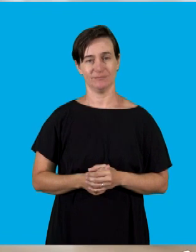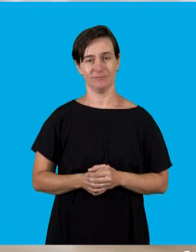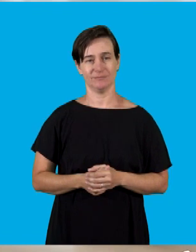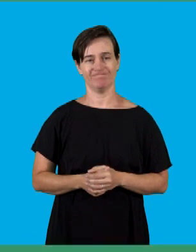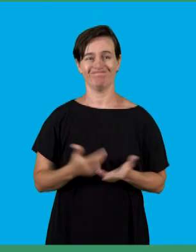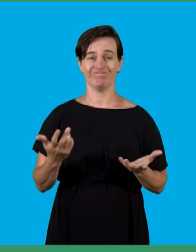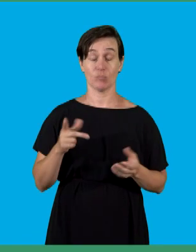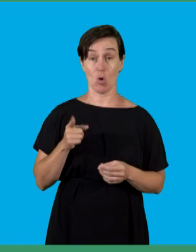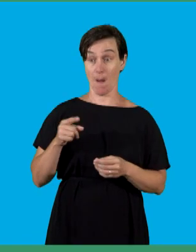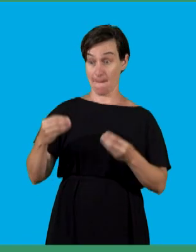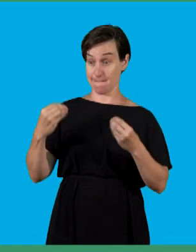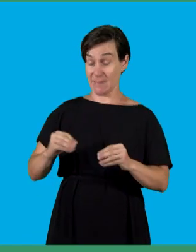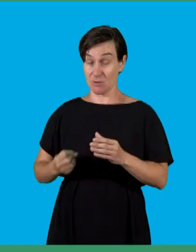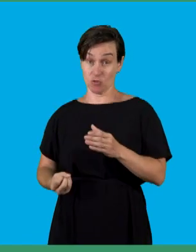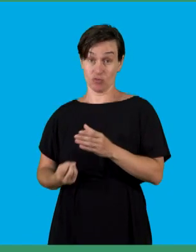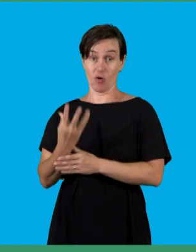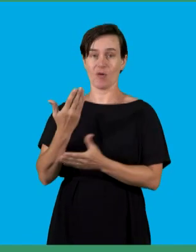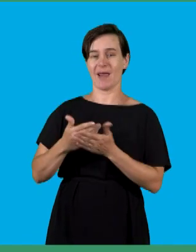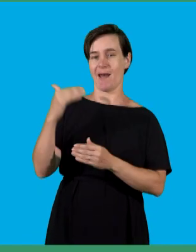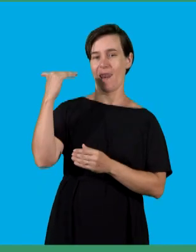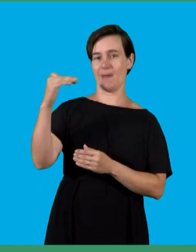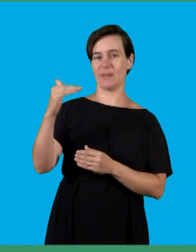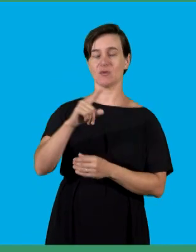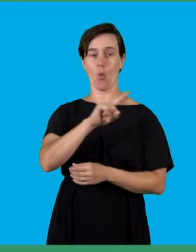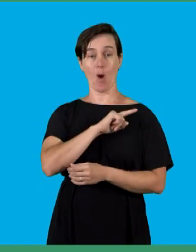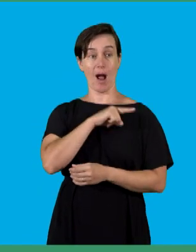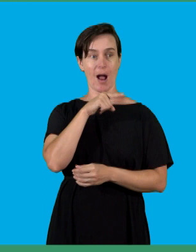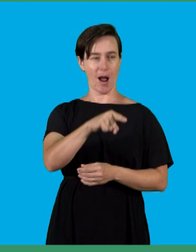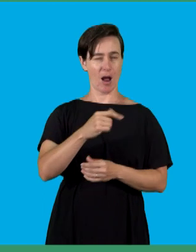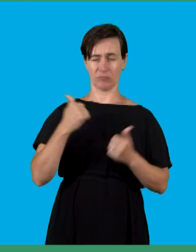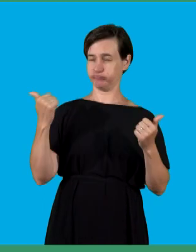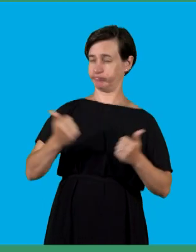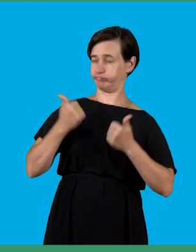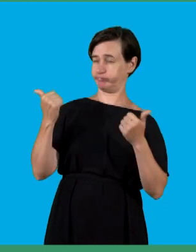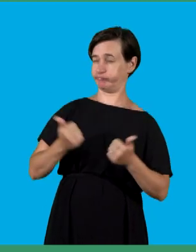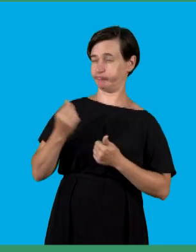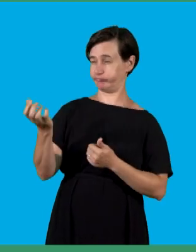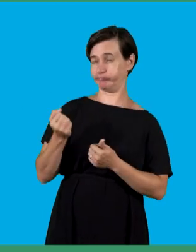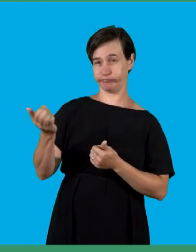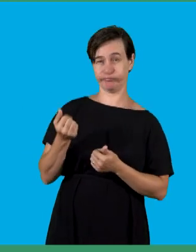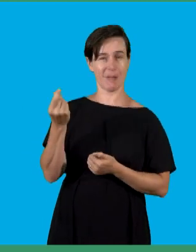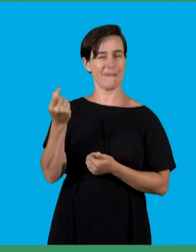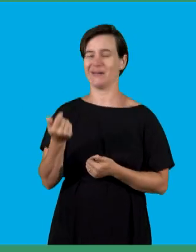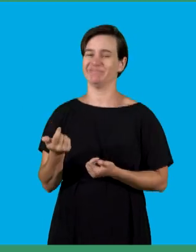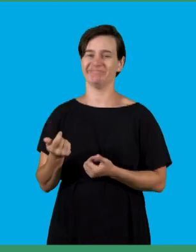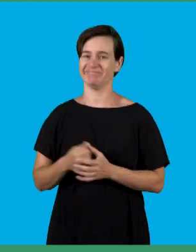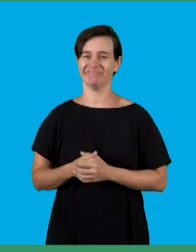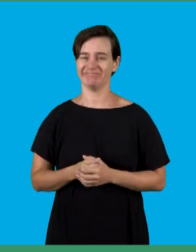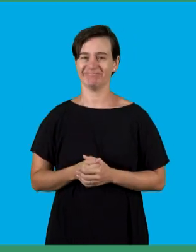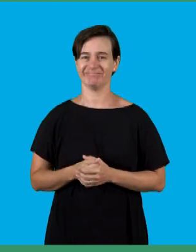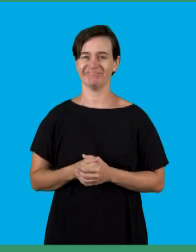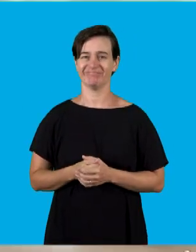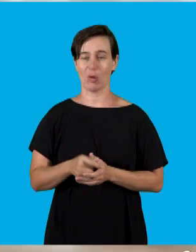Growth of business can be restricted due to lack of capital. So this business, it's not easy to